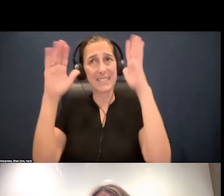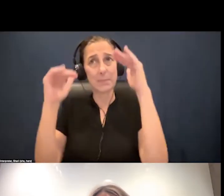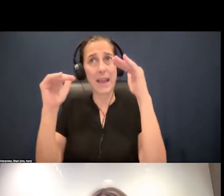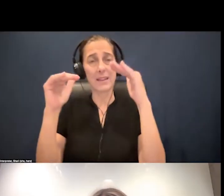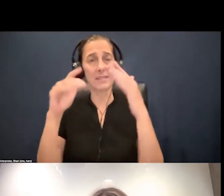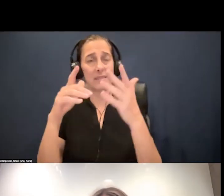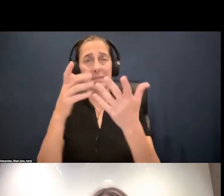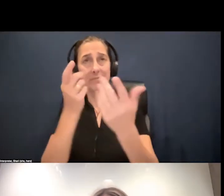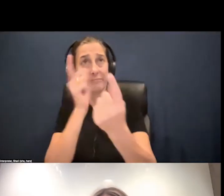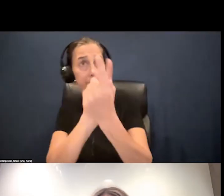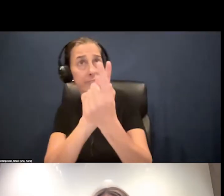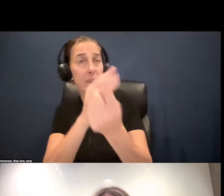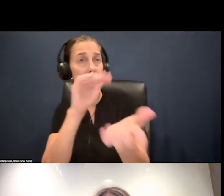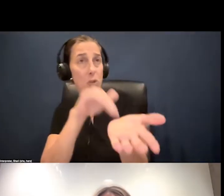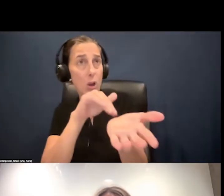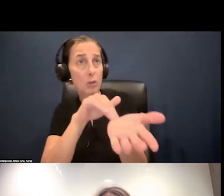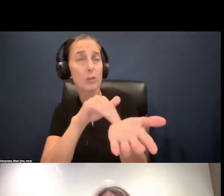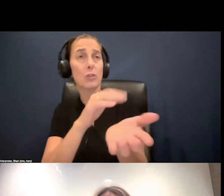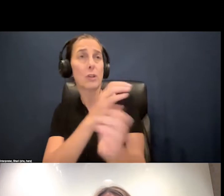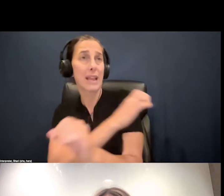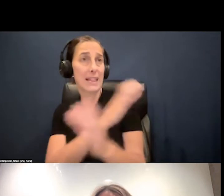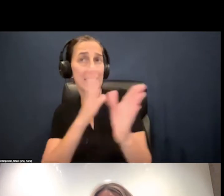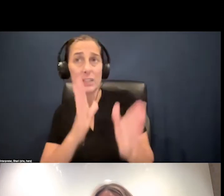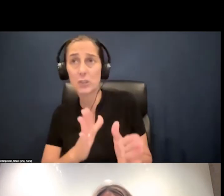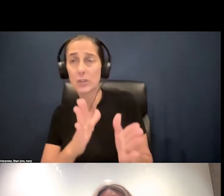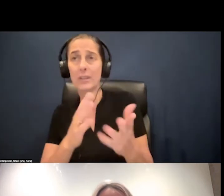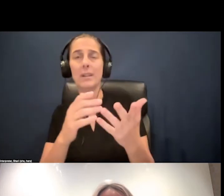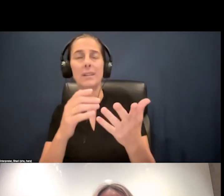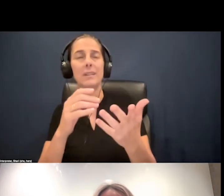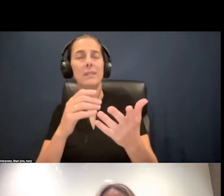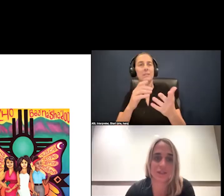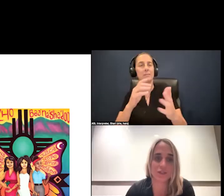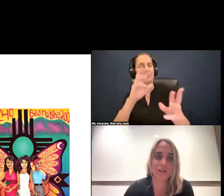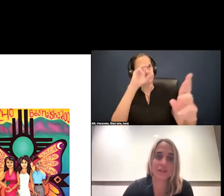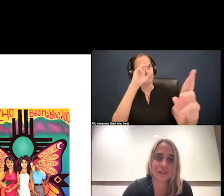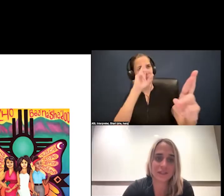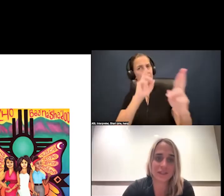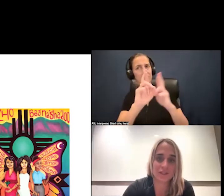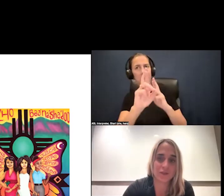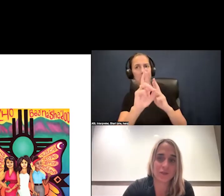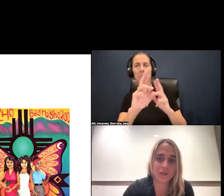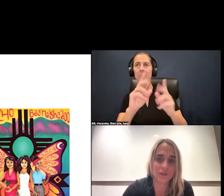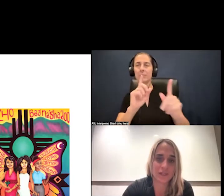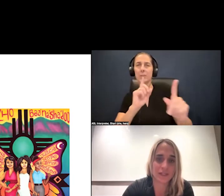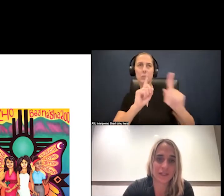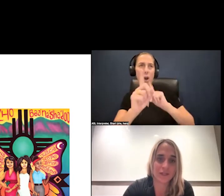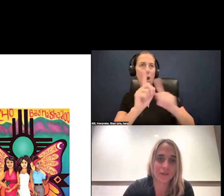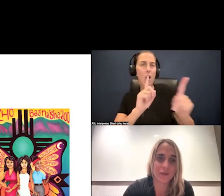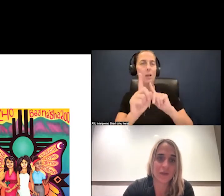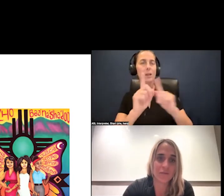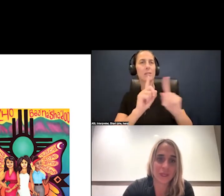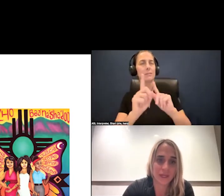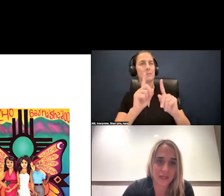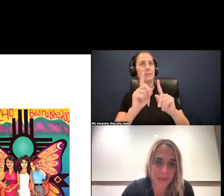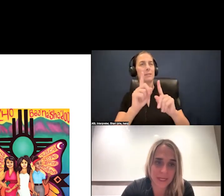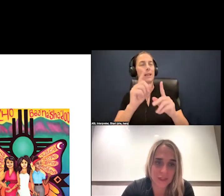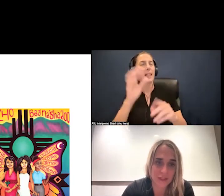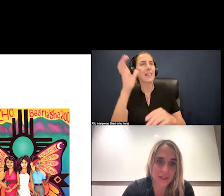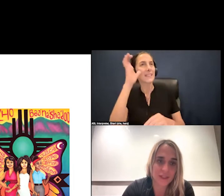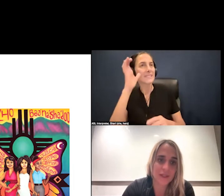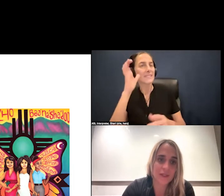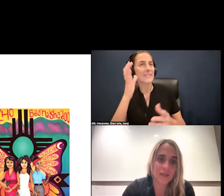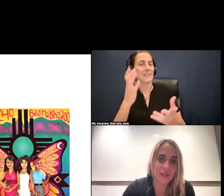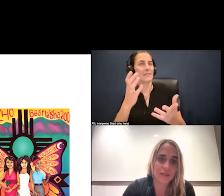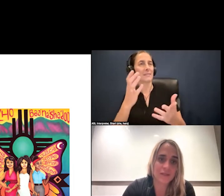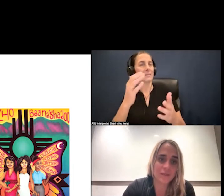or whomever to be talking with you, having a conversation, listening to you, understanding you, being